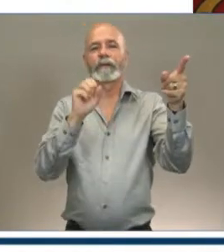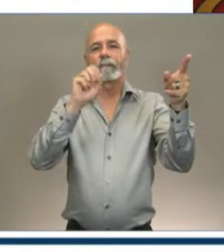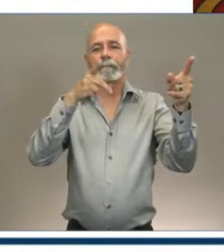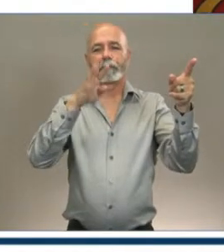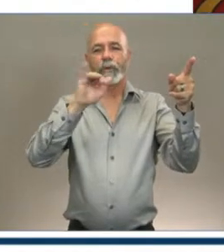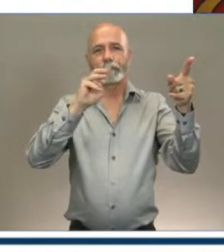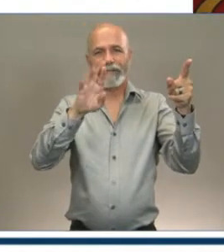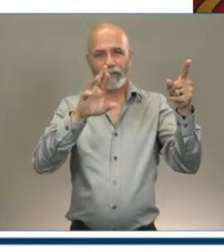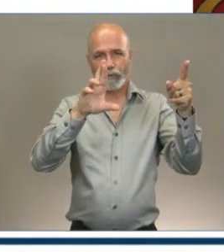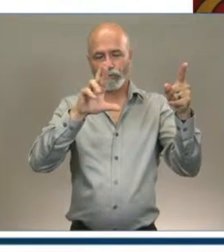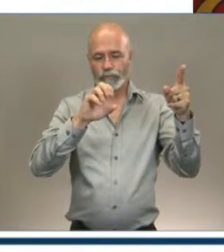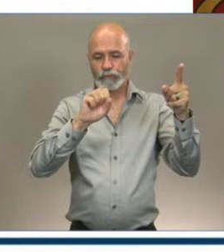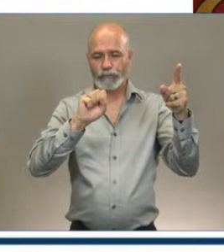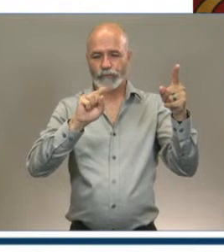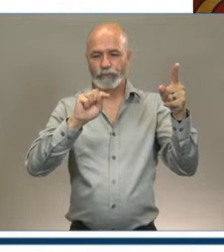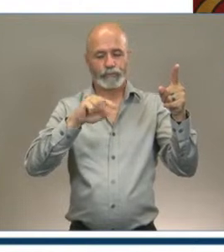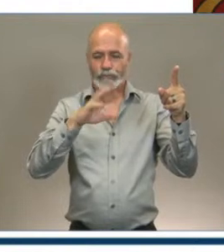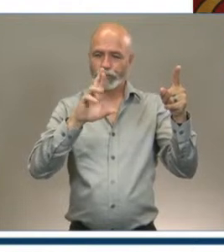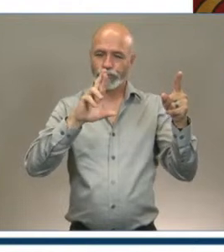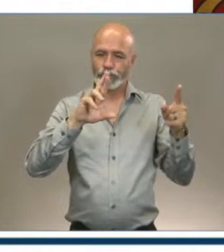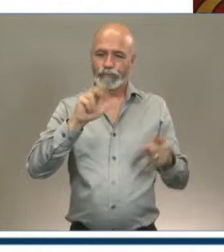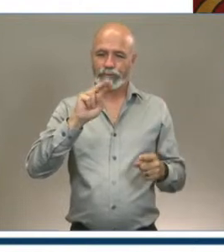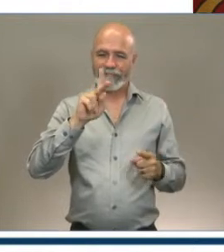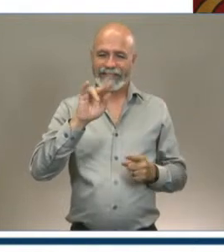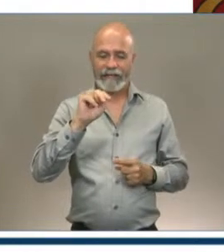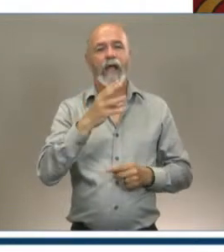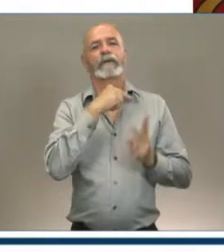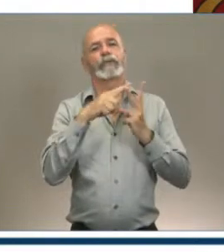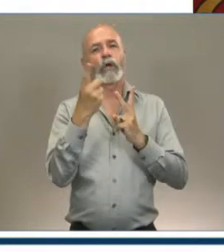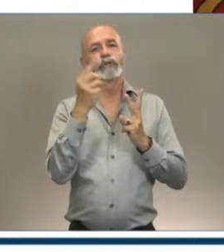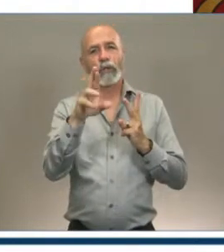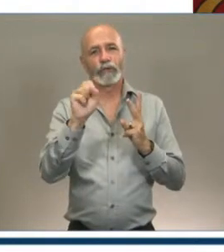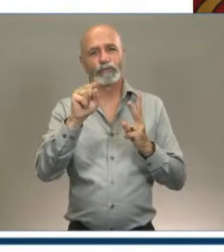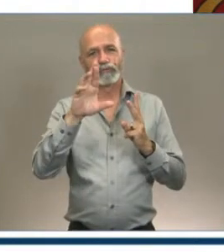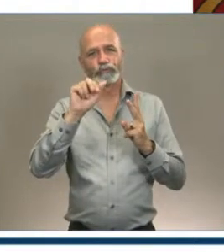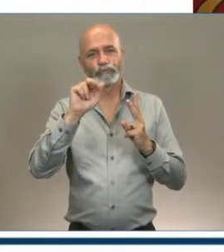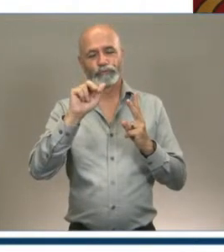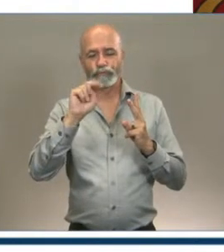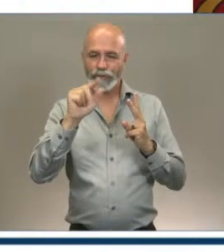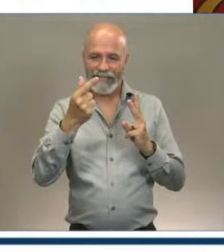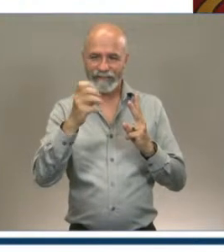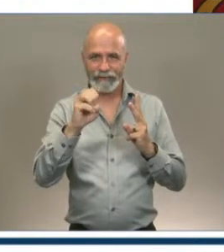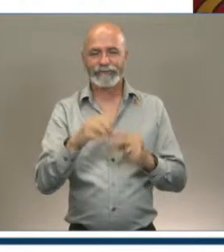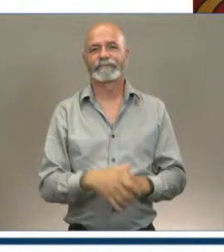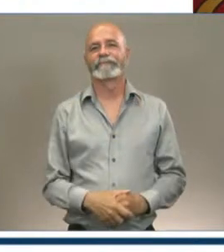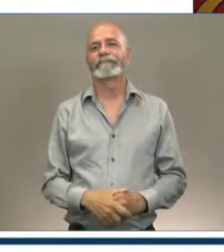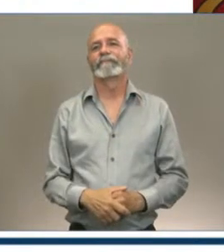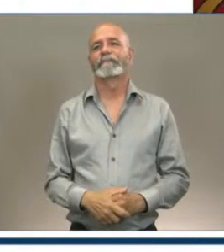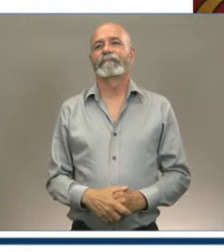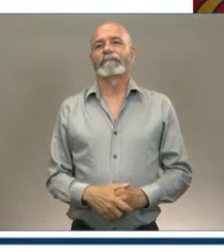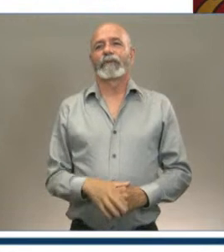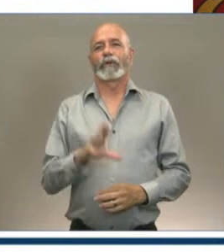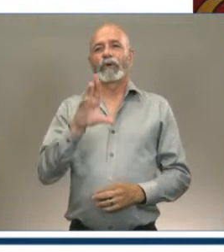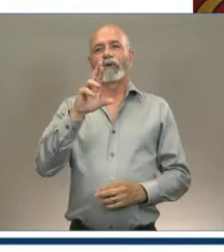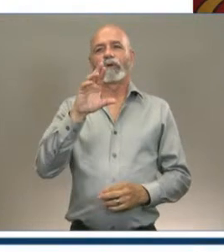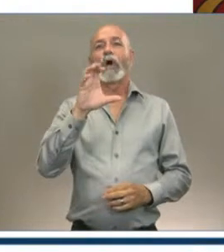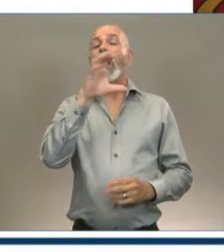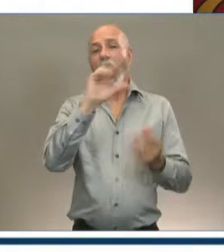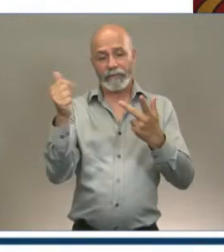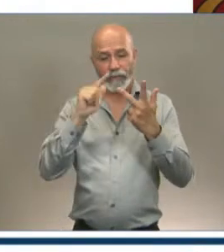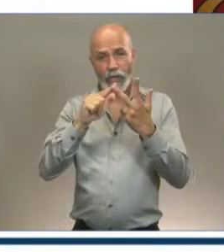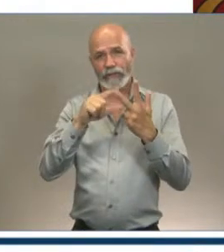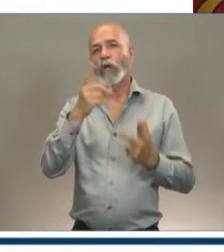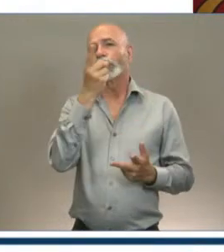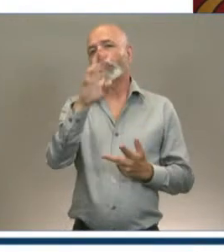of Nova Scotia, Dr. Robert Strang, Chief Medical Officer of Health for Nova Scotia, and Dr. Brendan Carr, who is joining us via Zoom